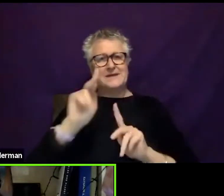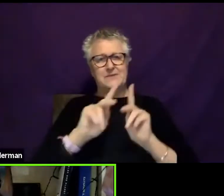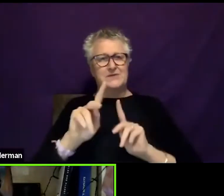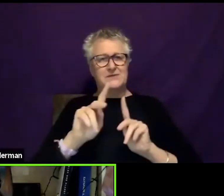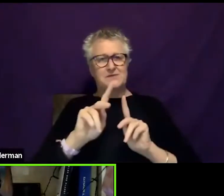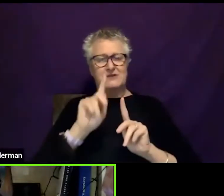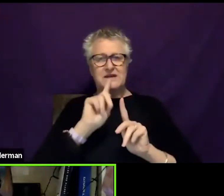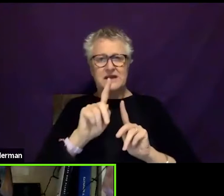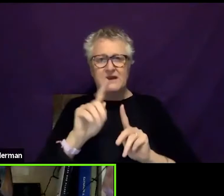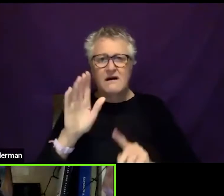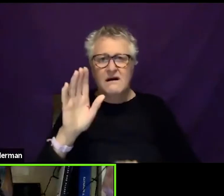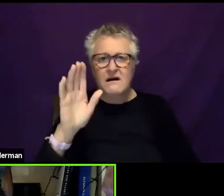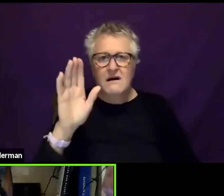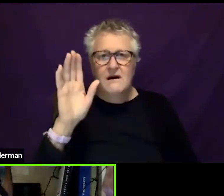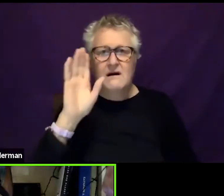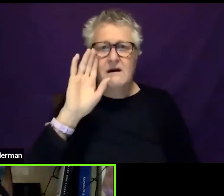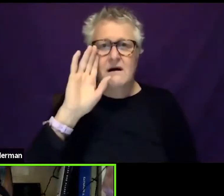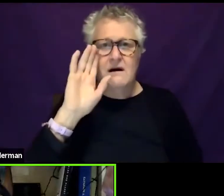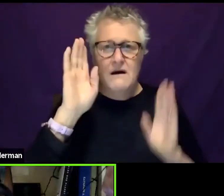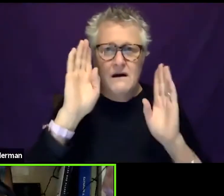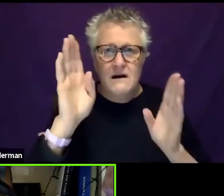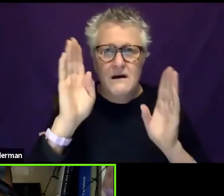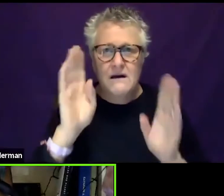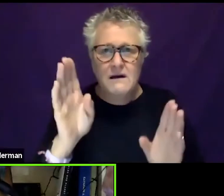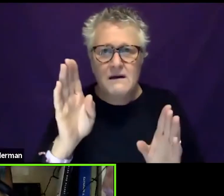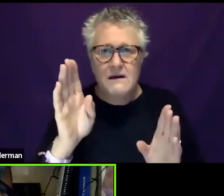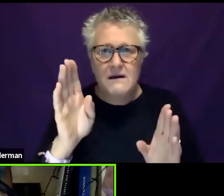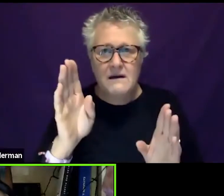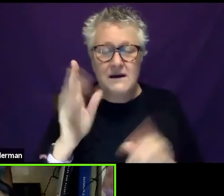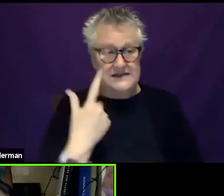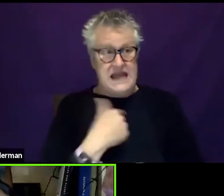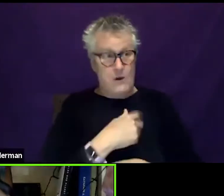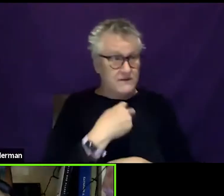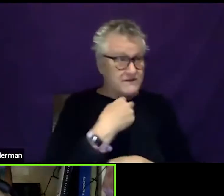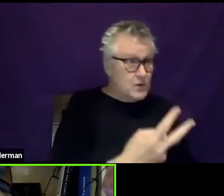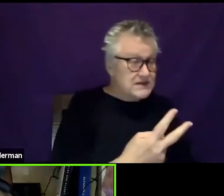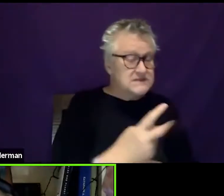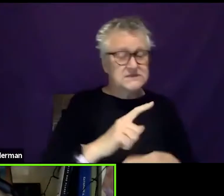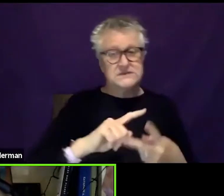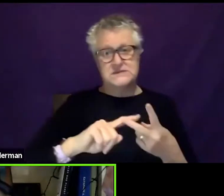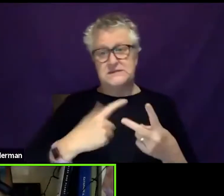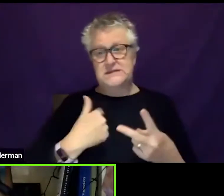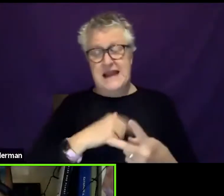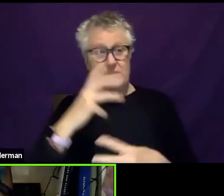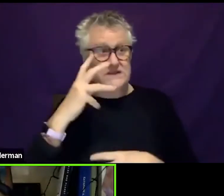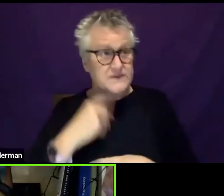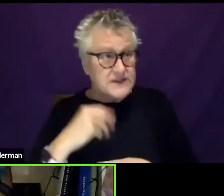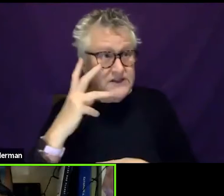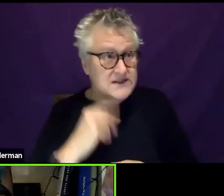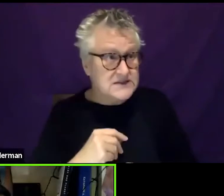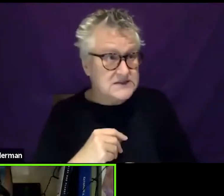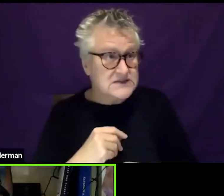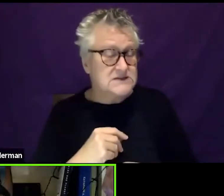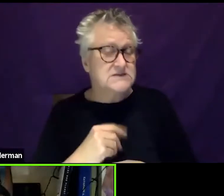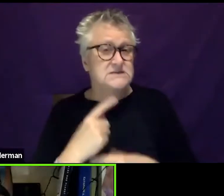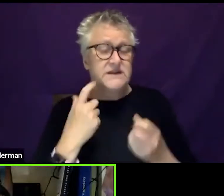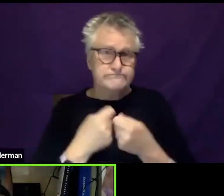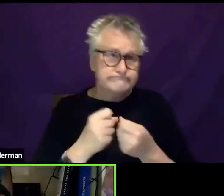that are really powerful, and they are our voices and our experiences. And